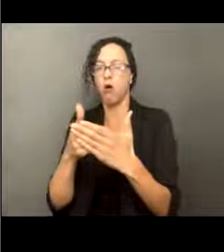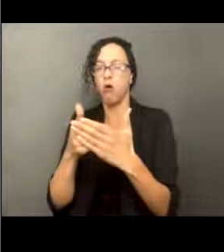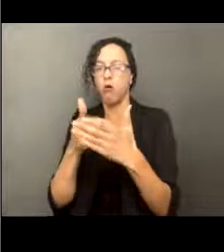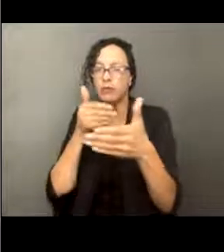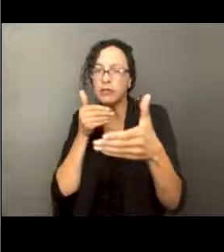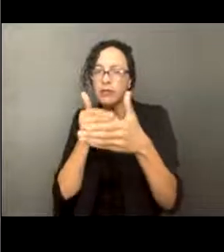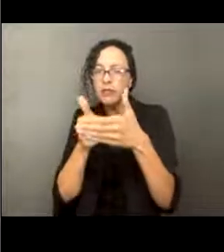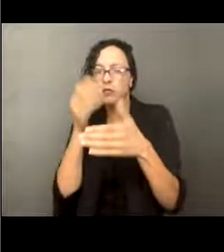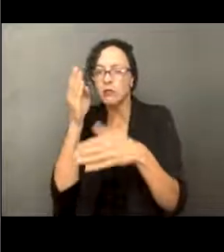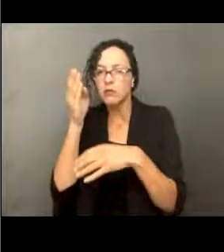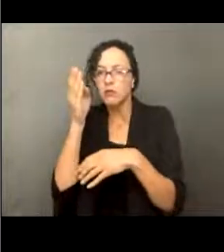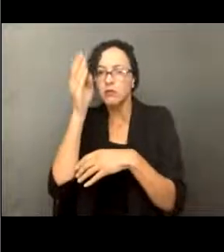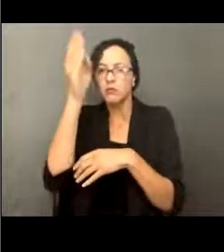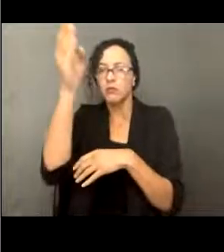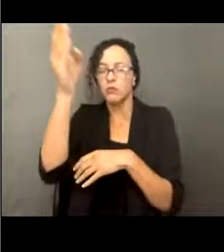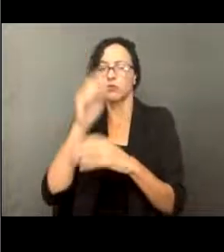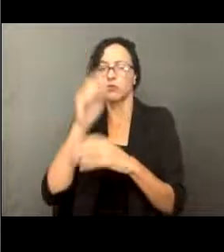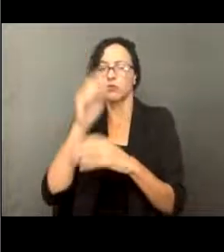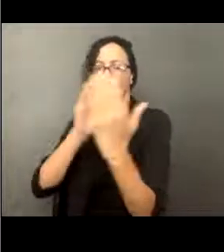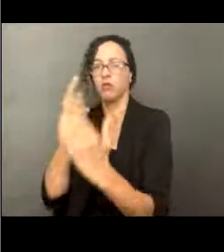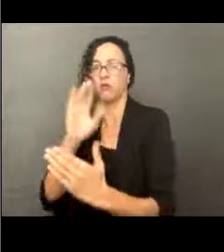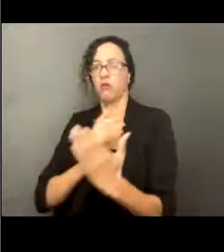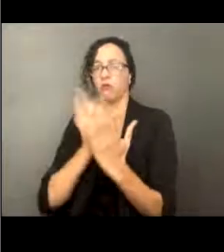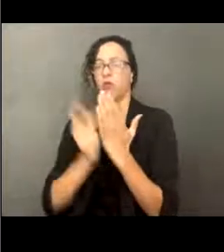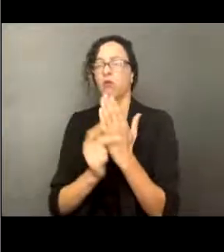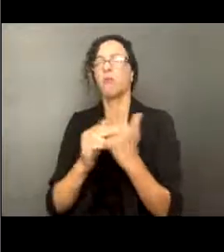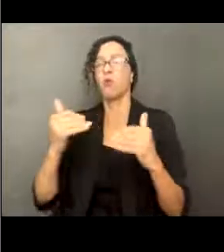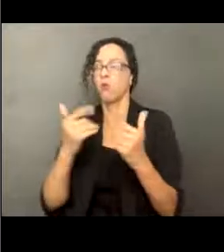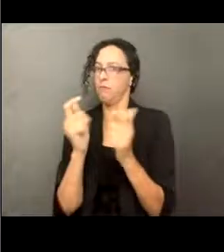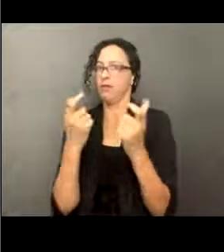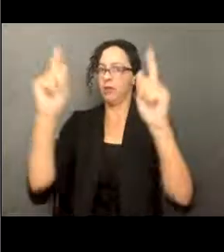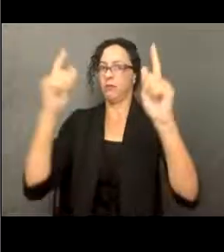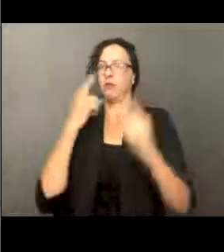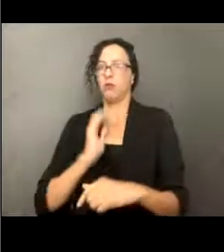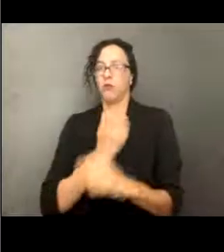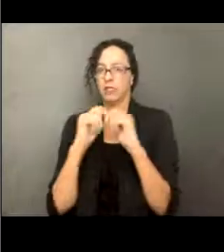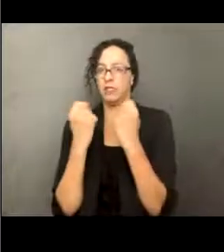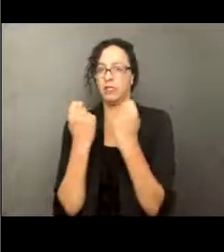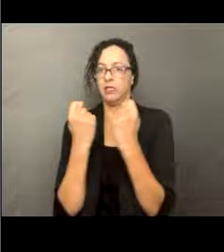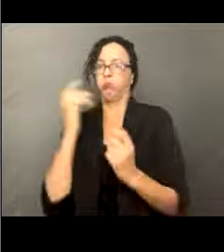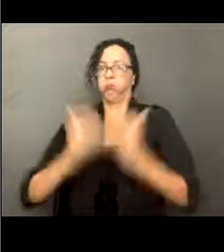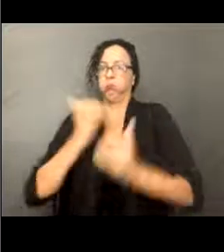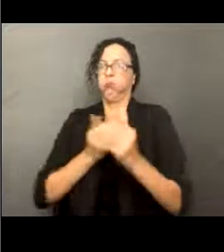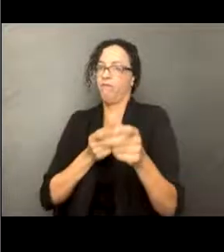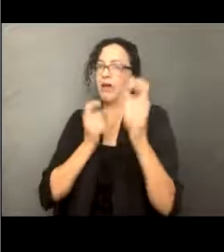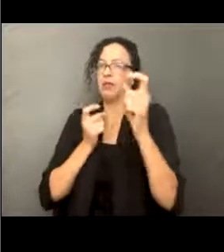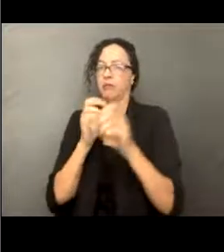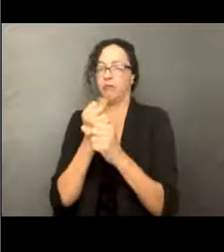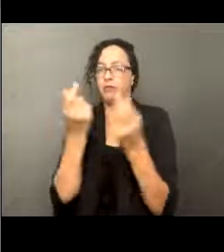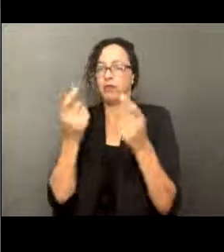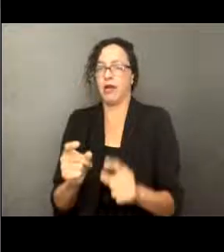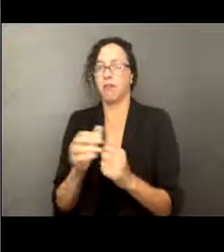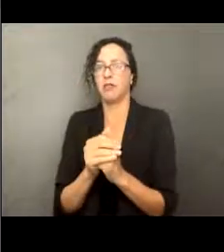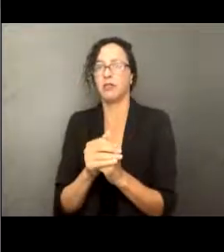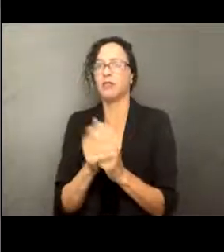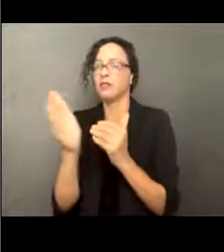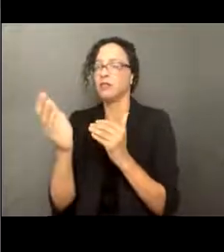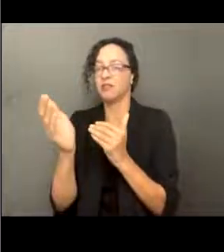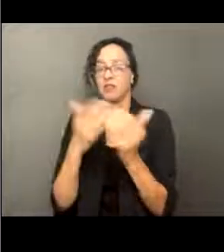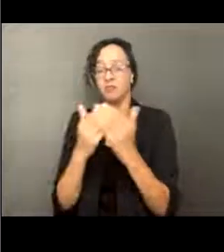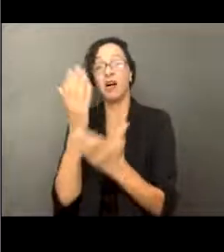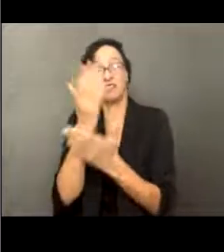programs. This is quite an accomplishment for our team, who moved swiftly to make it happen, despite what some critics suggested